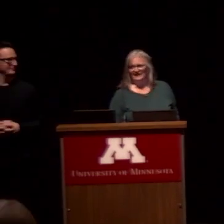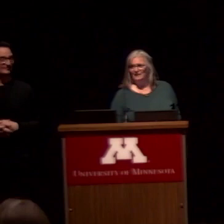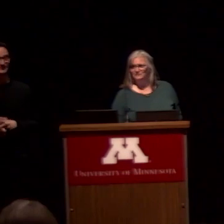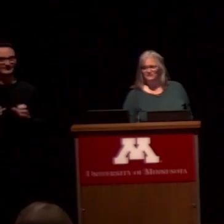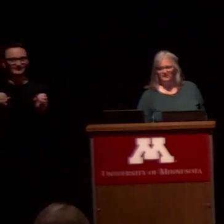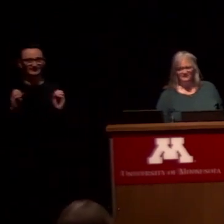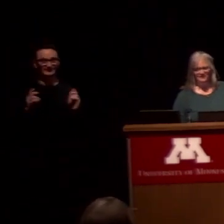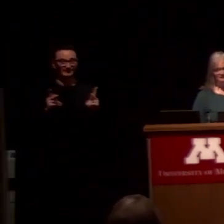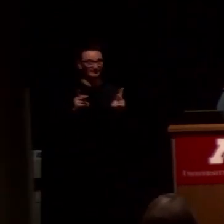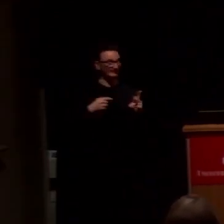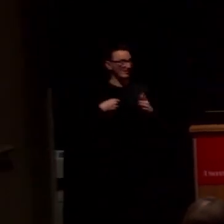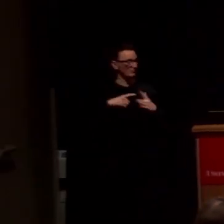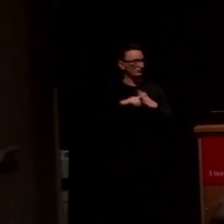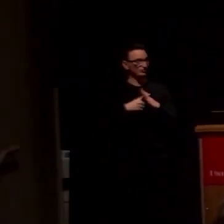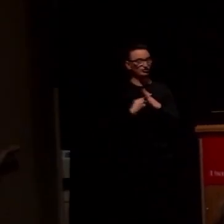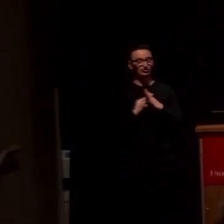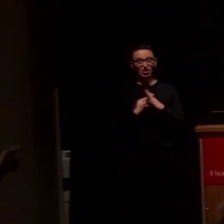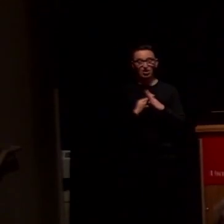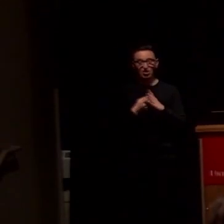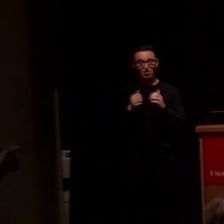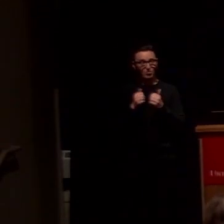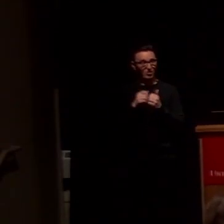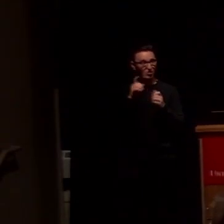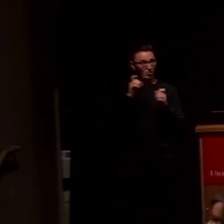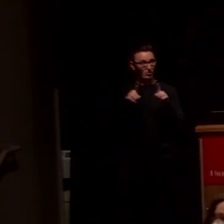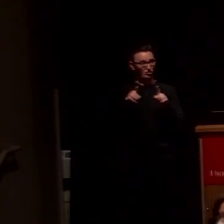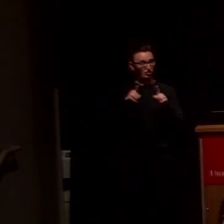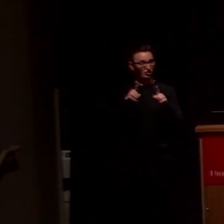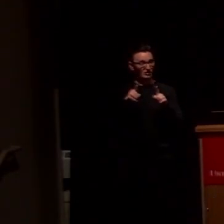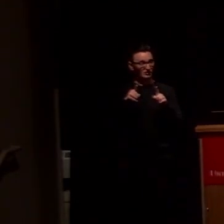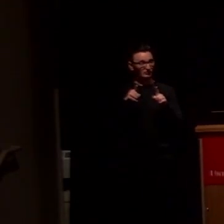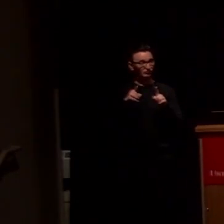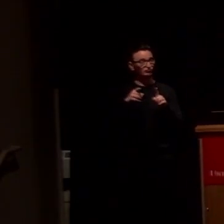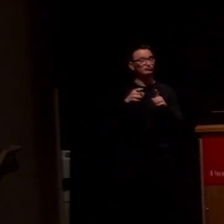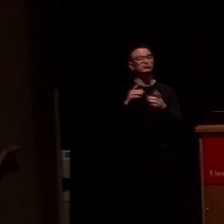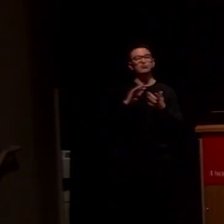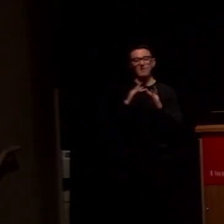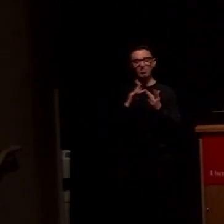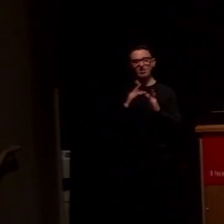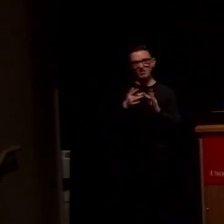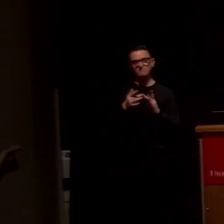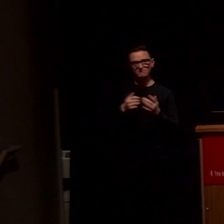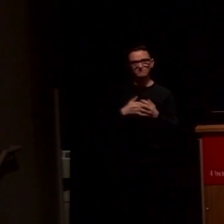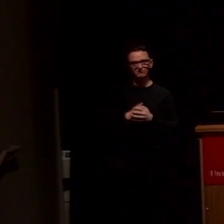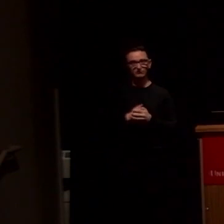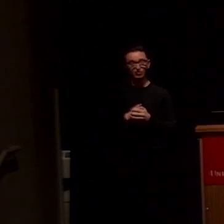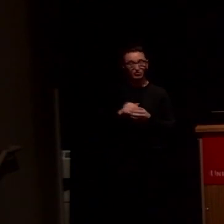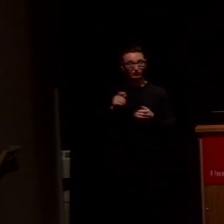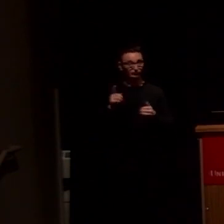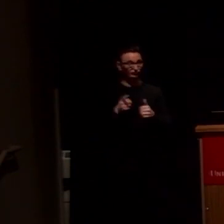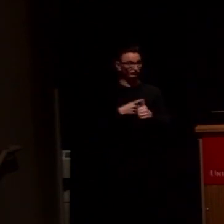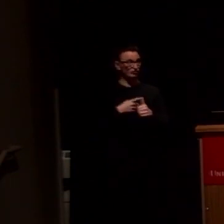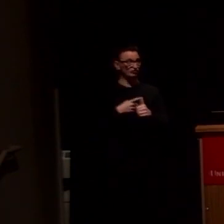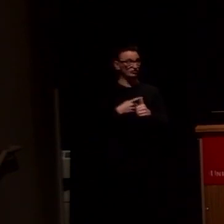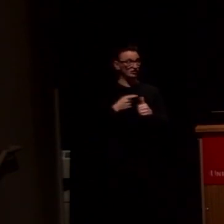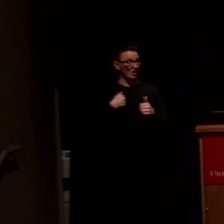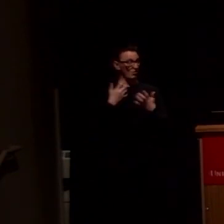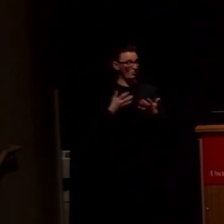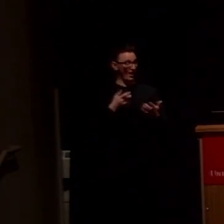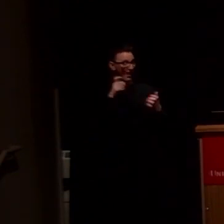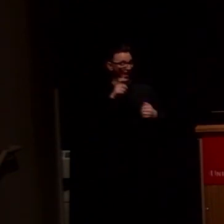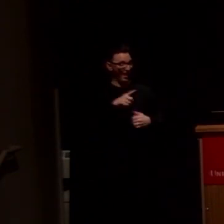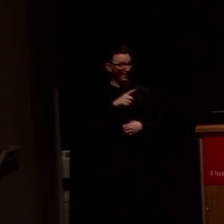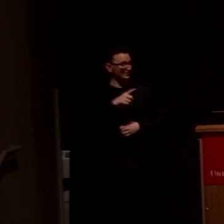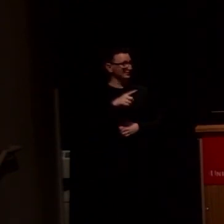All right, I will start us off with some questions that have come in already. The first thing that I would like to ask